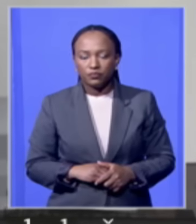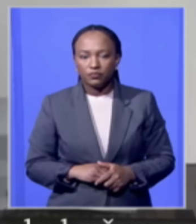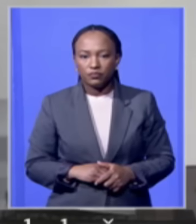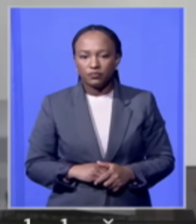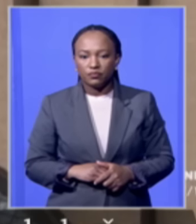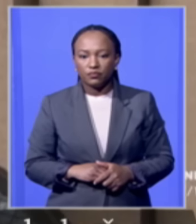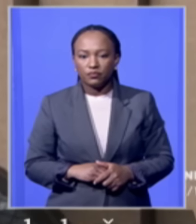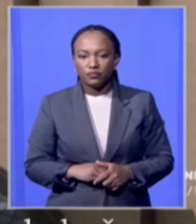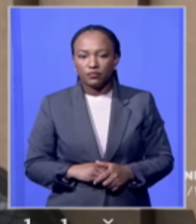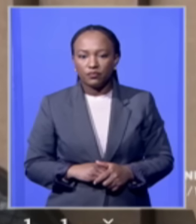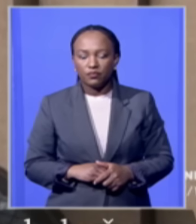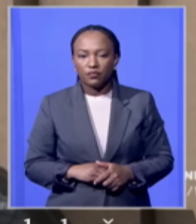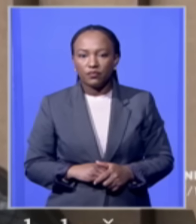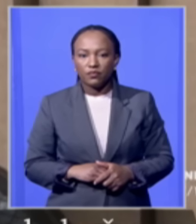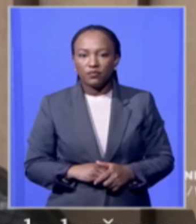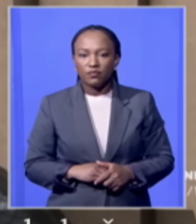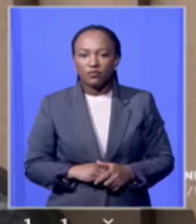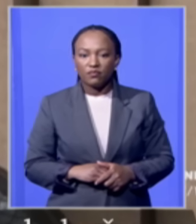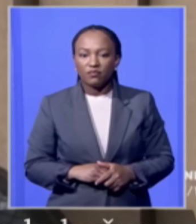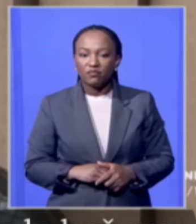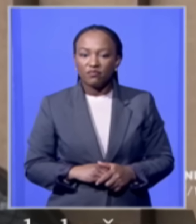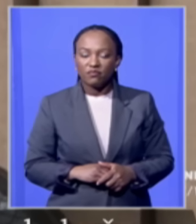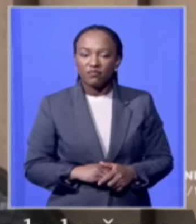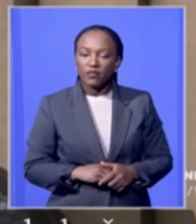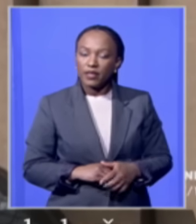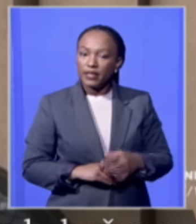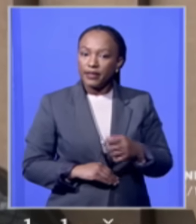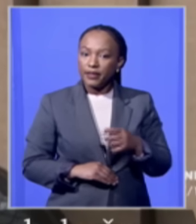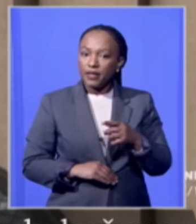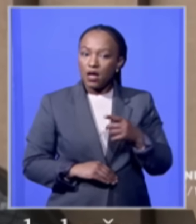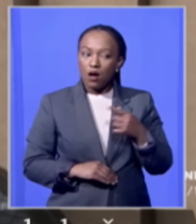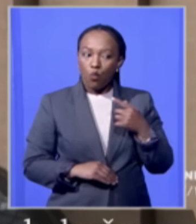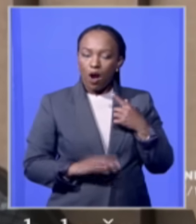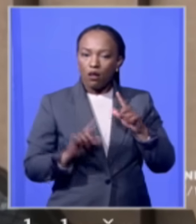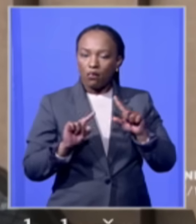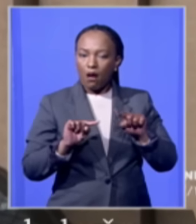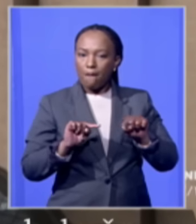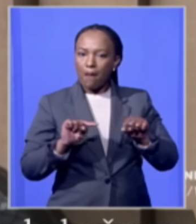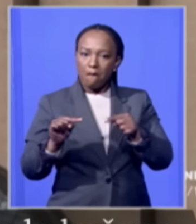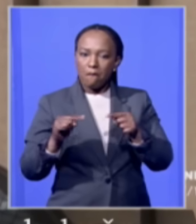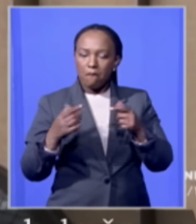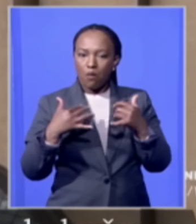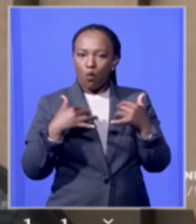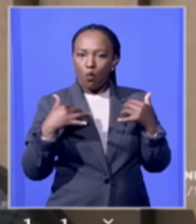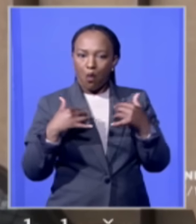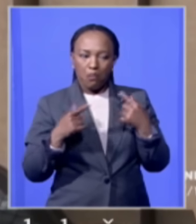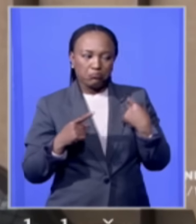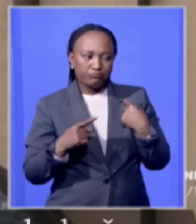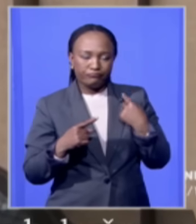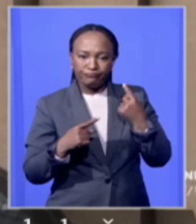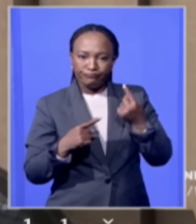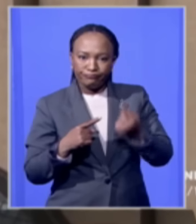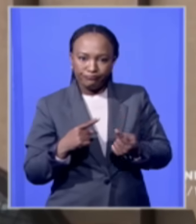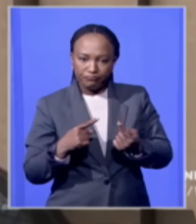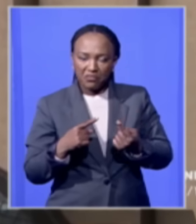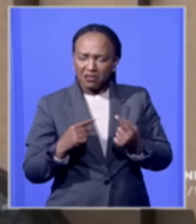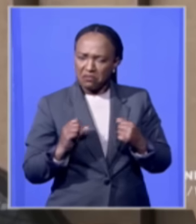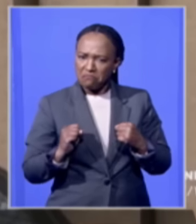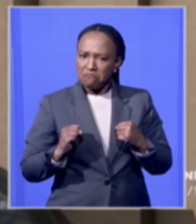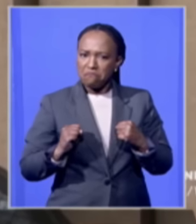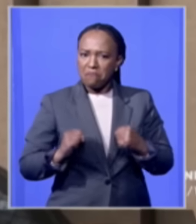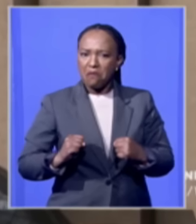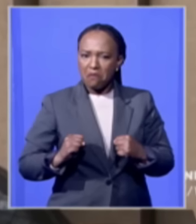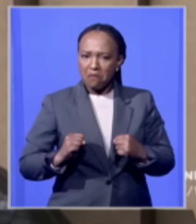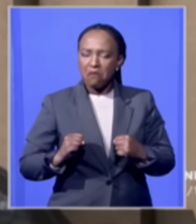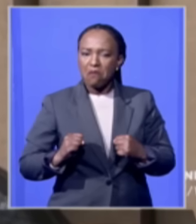The Iranian nation stands firm against the imposed war as it has stood so far and stands firm